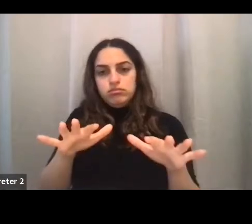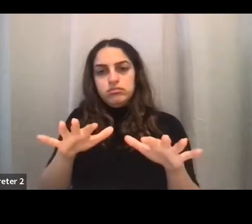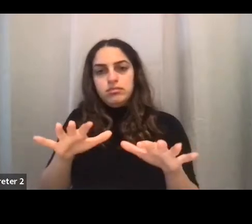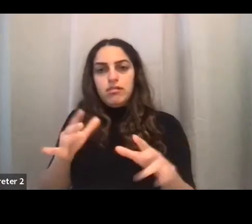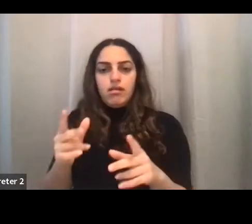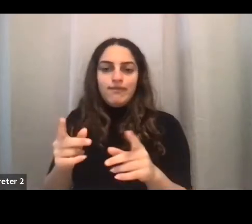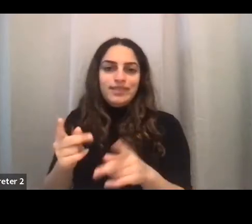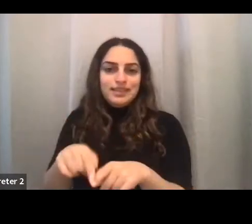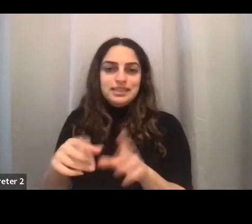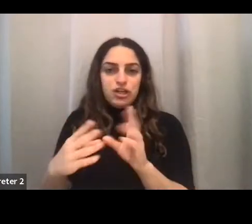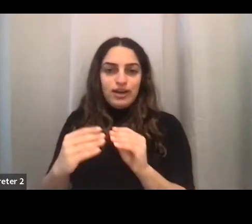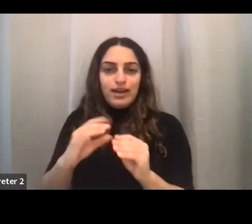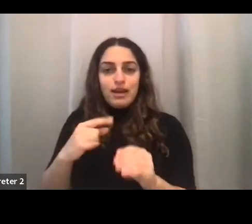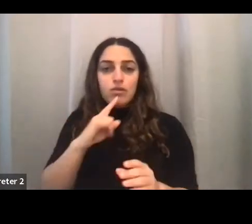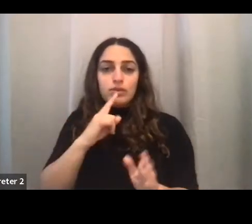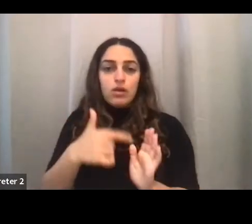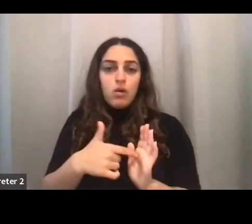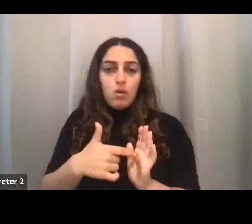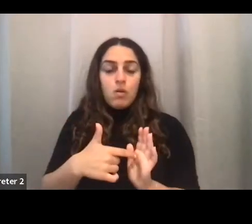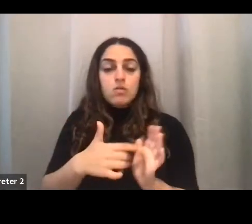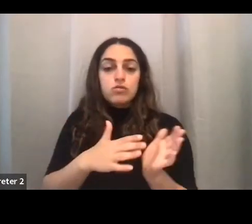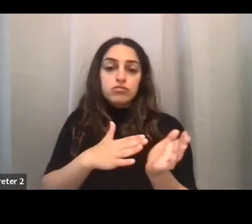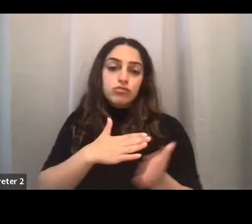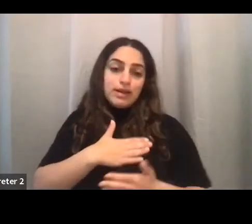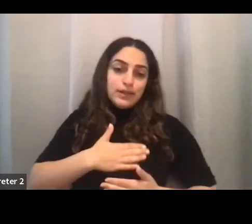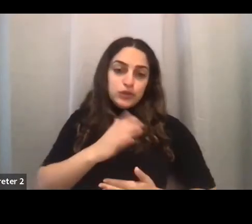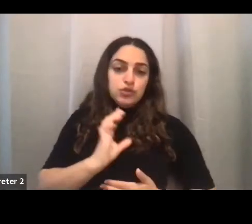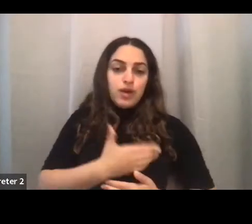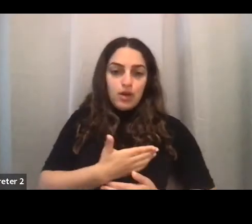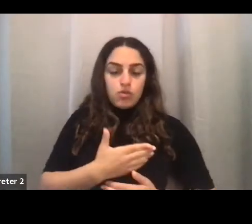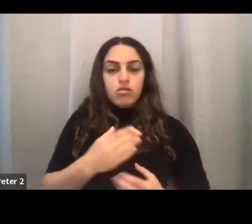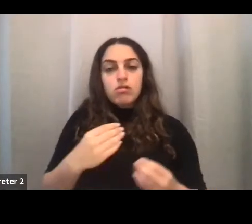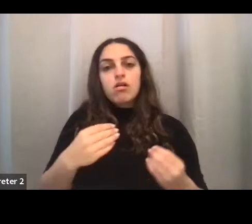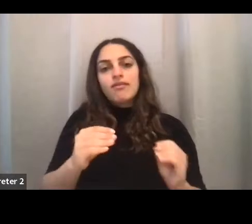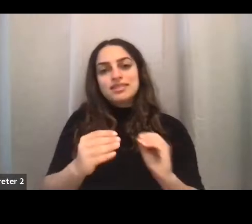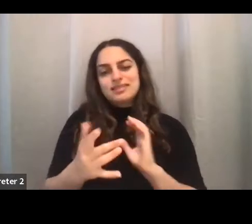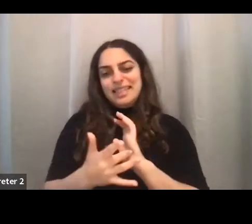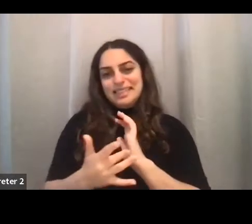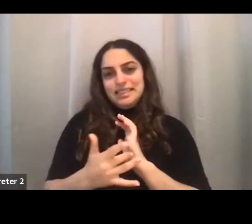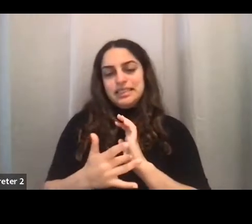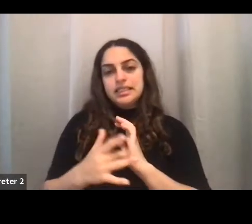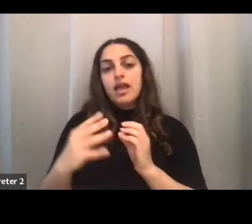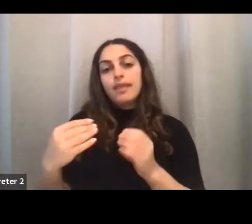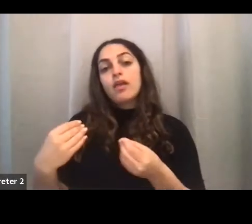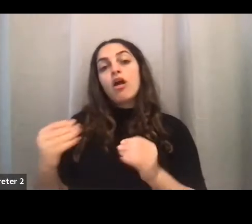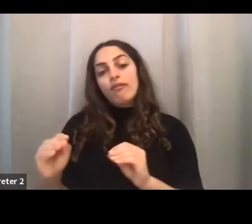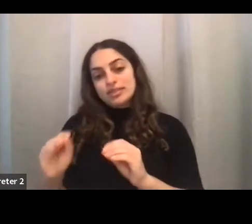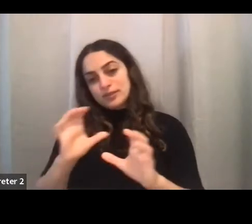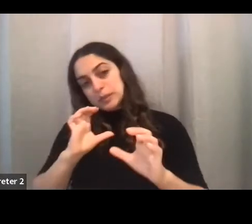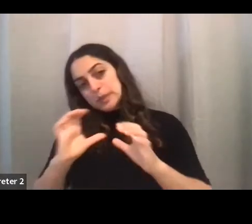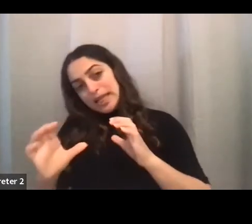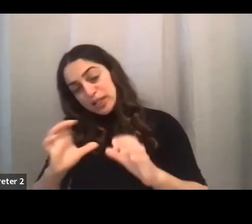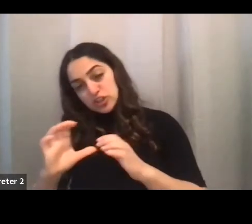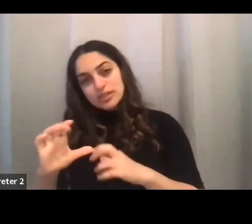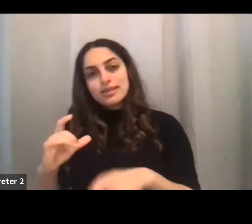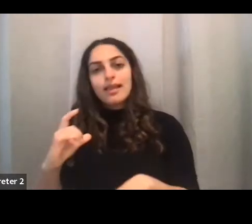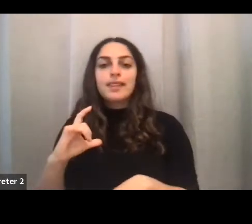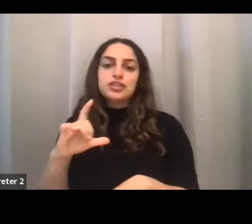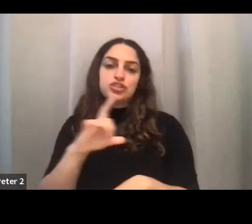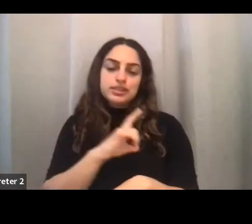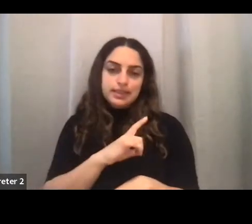a special debt of gratitude to our office of information technology team as well as the office of communications and legislative